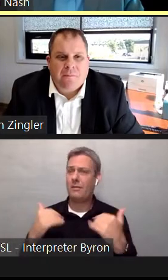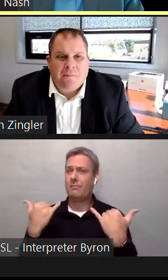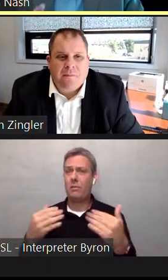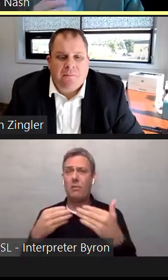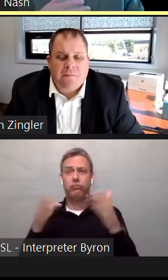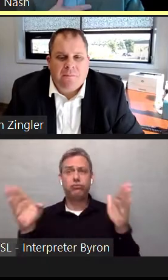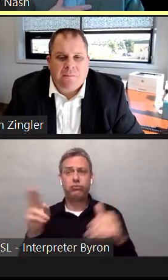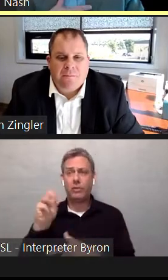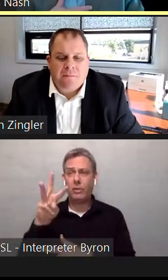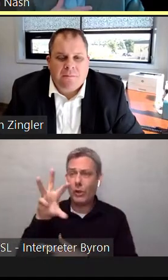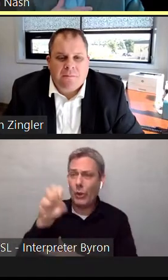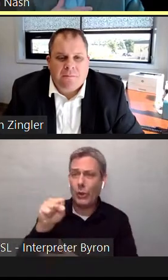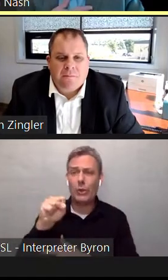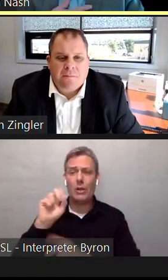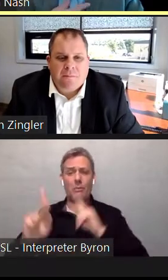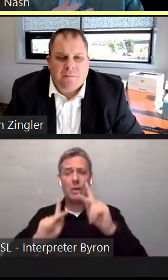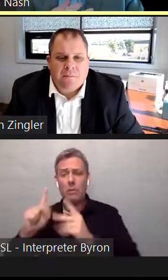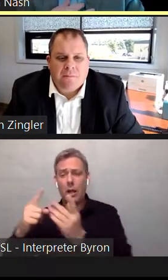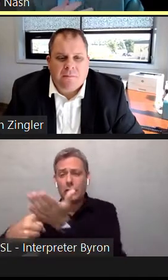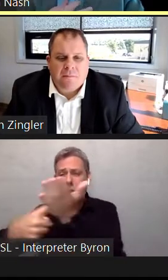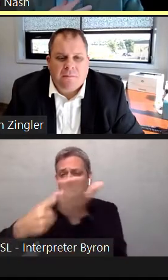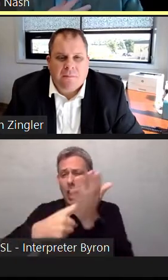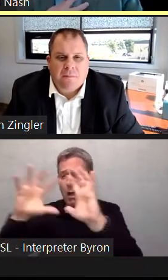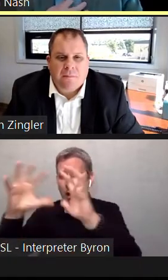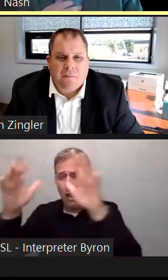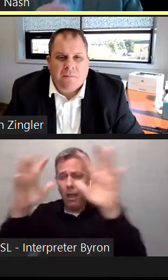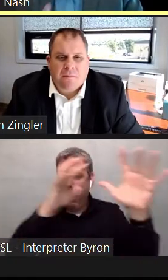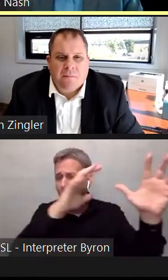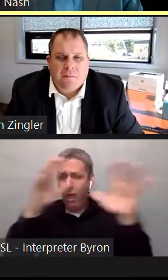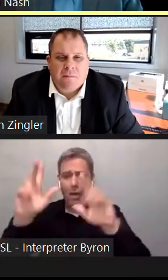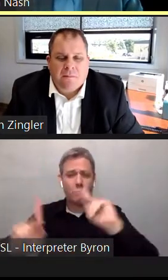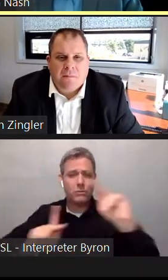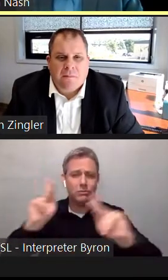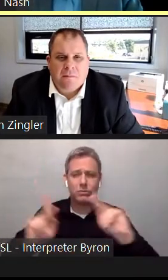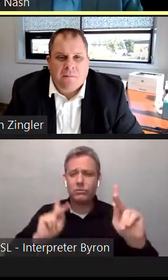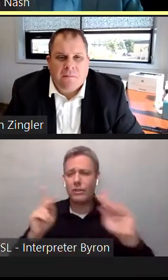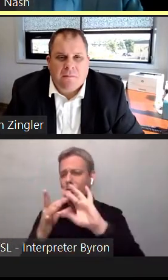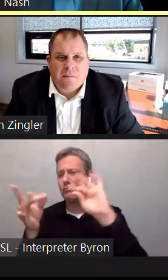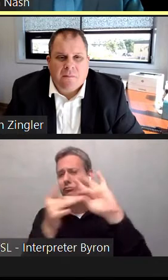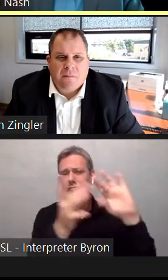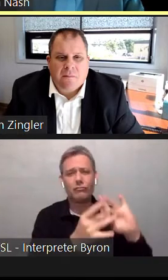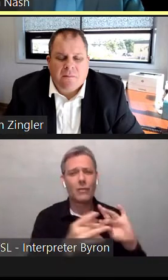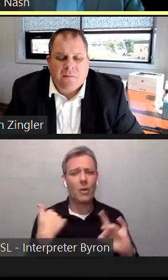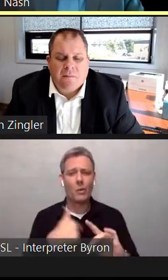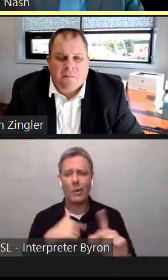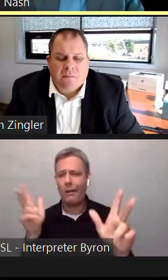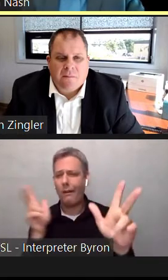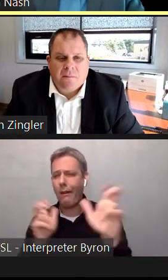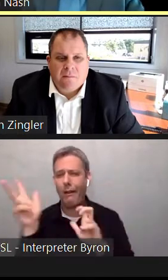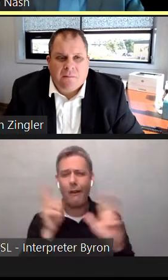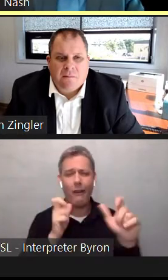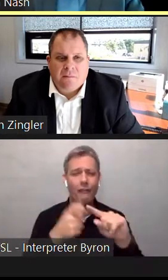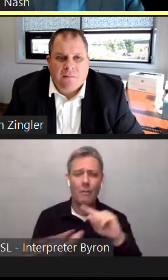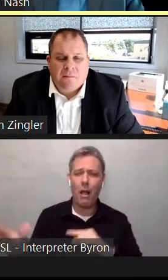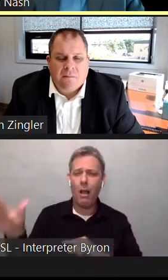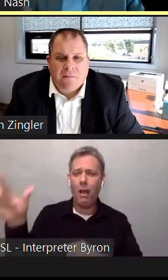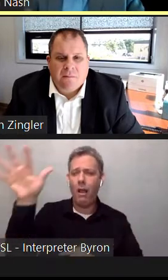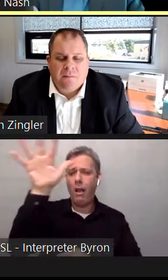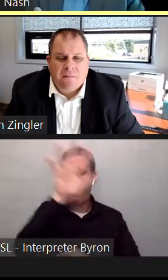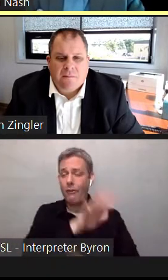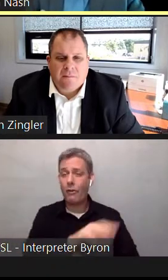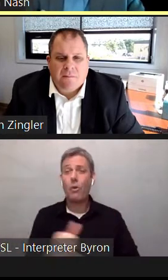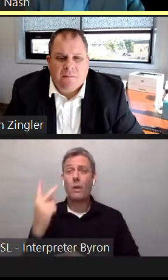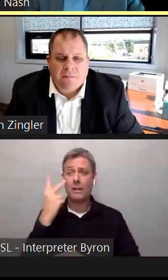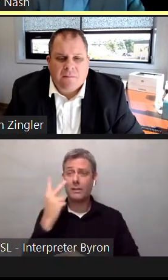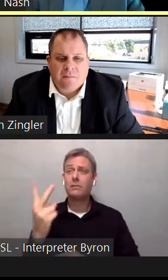going on. There was before the camera, behind the camera kinds of conversations that were happening. And yeah, up front, we saw the huge spike